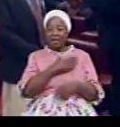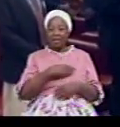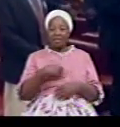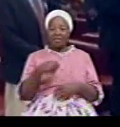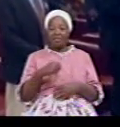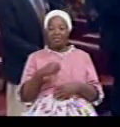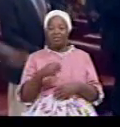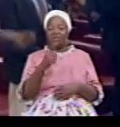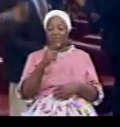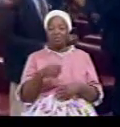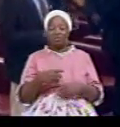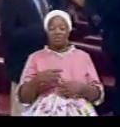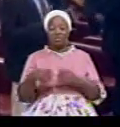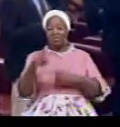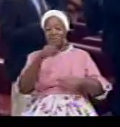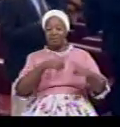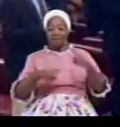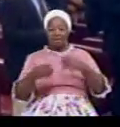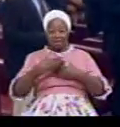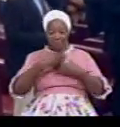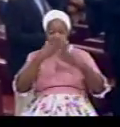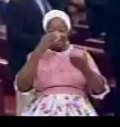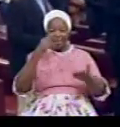will shout amen.